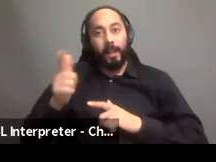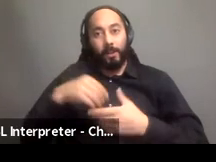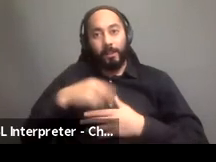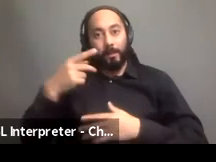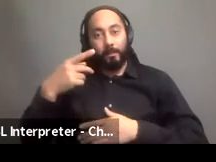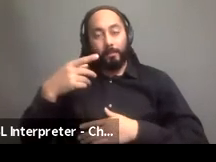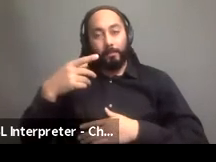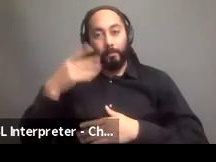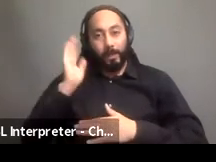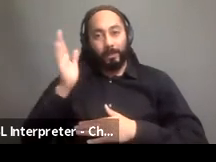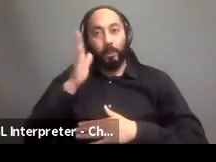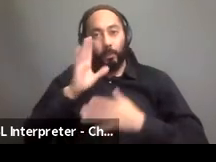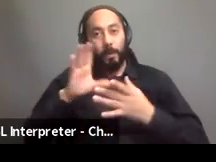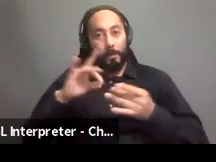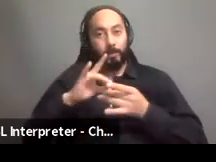with